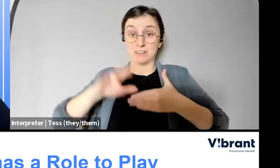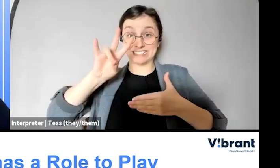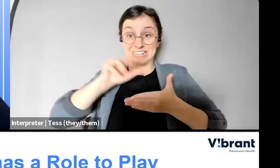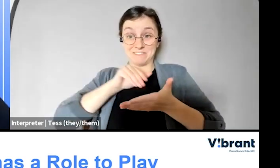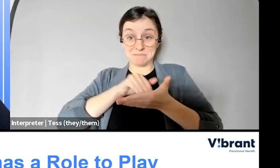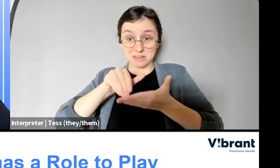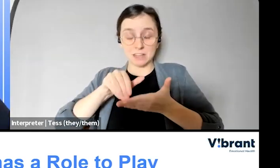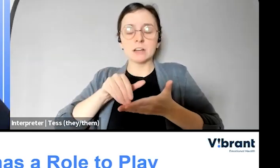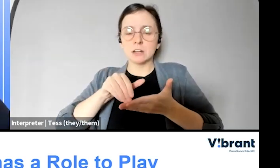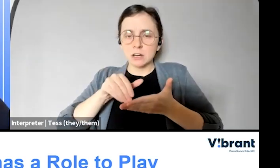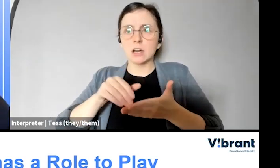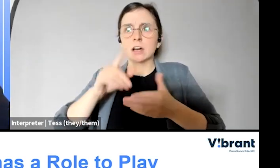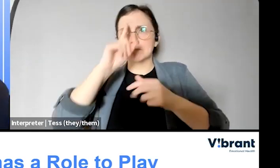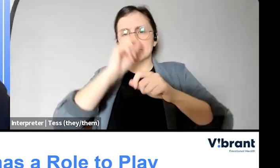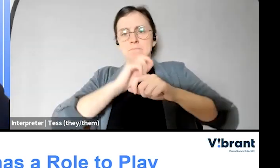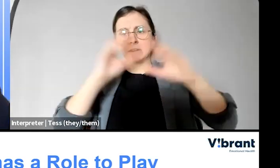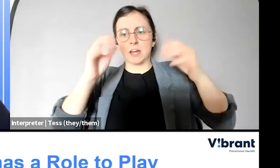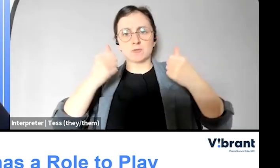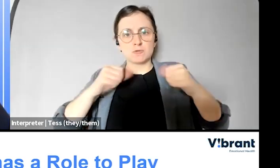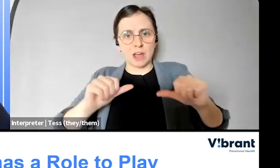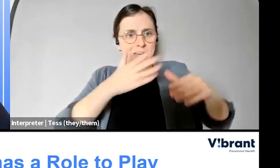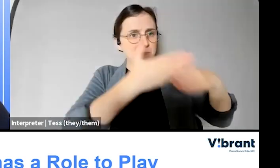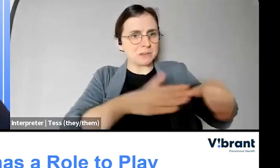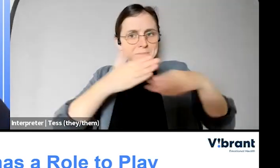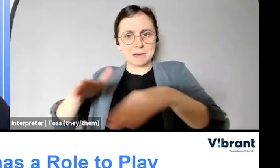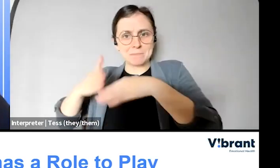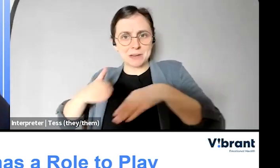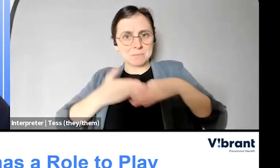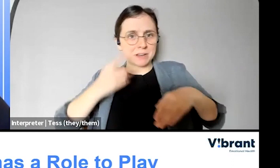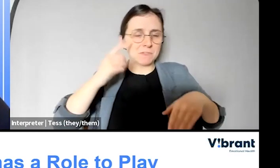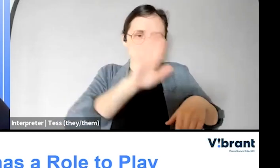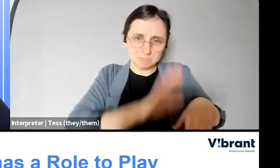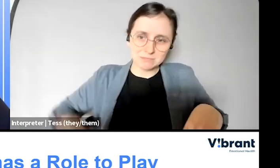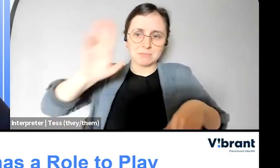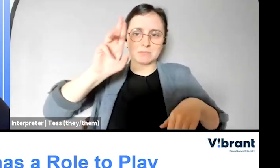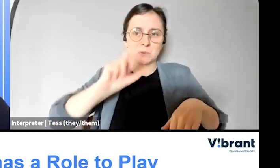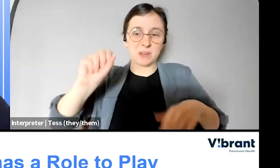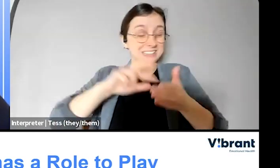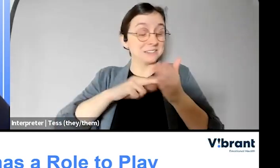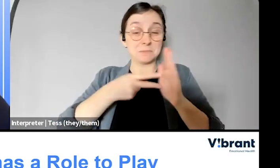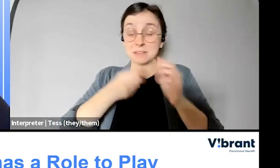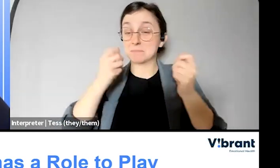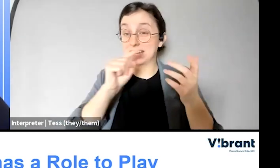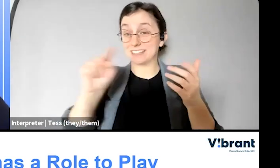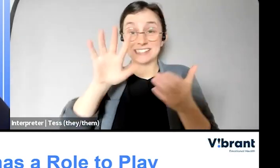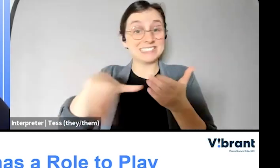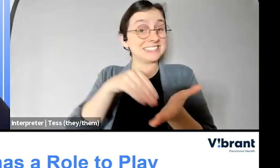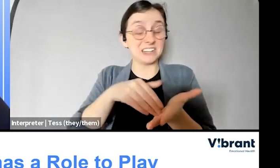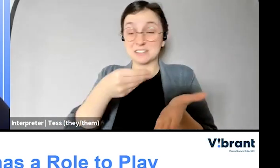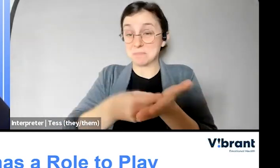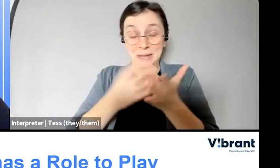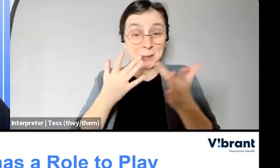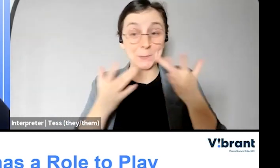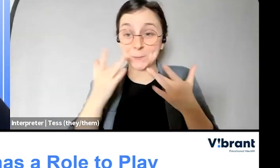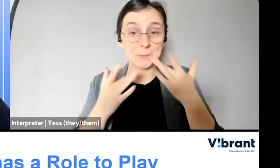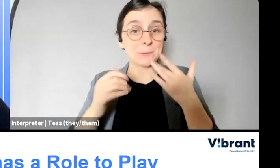across the country does not mean these centers were well resourced to do this work. And so we have